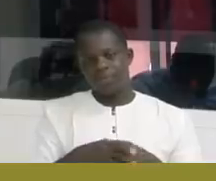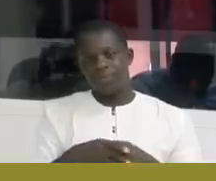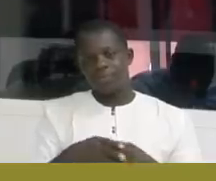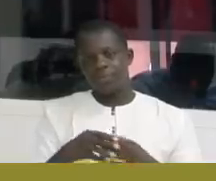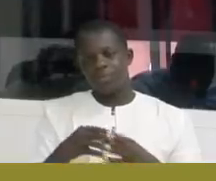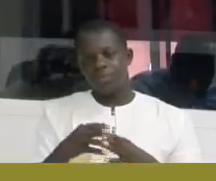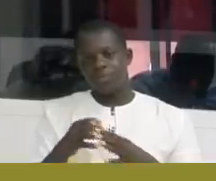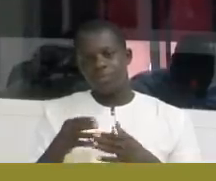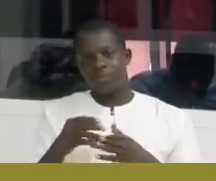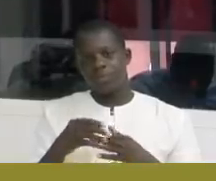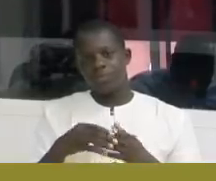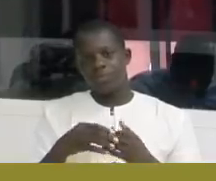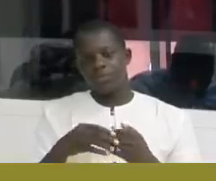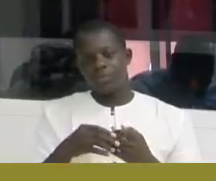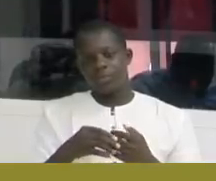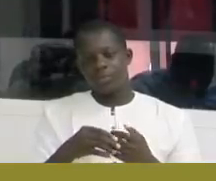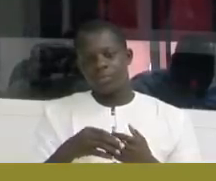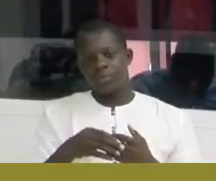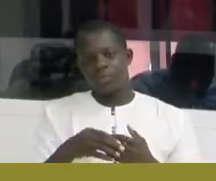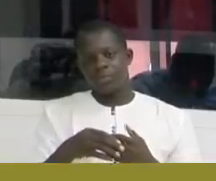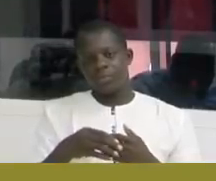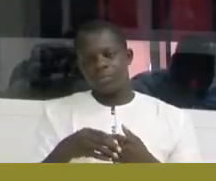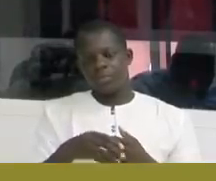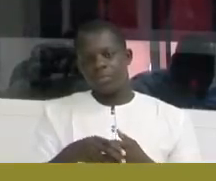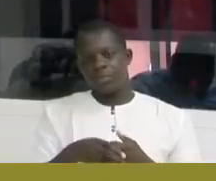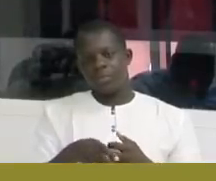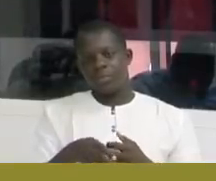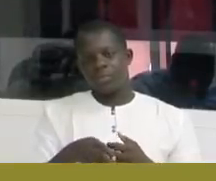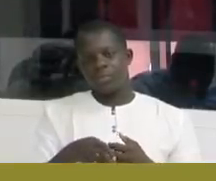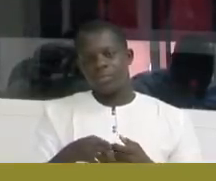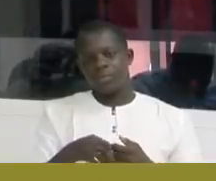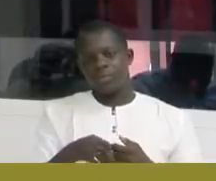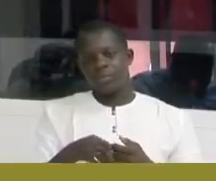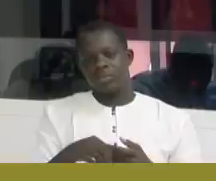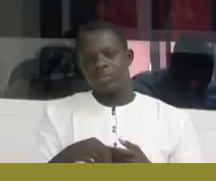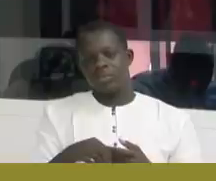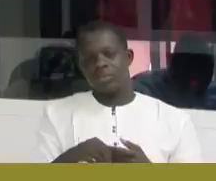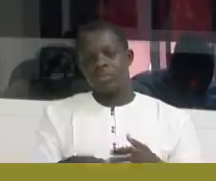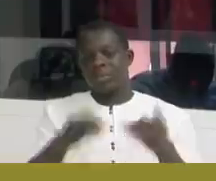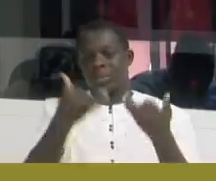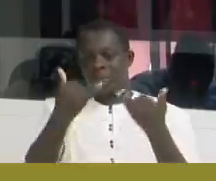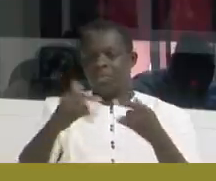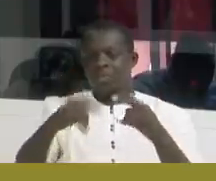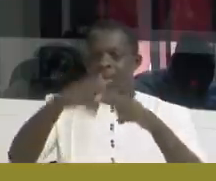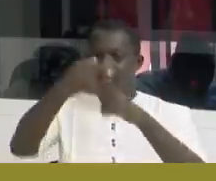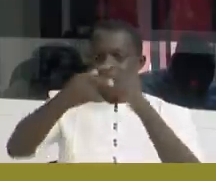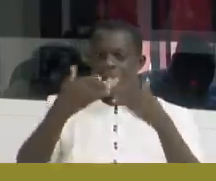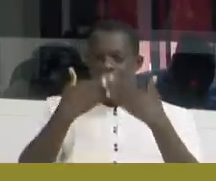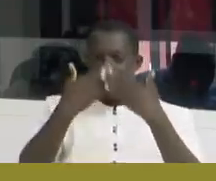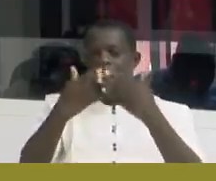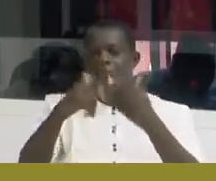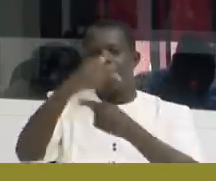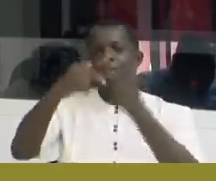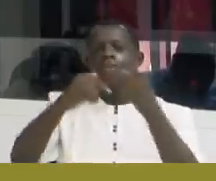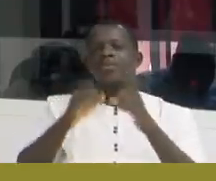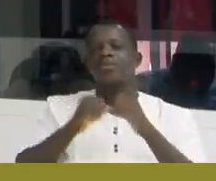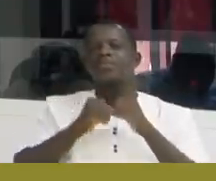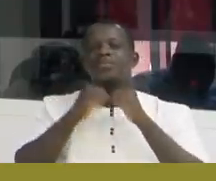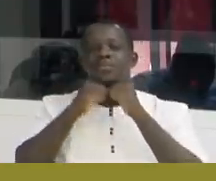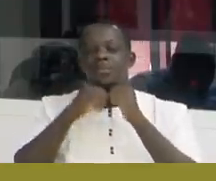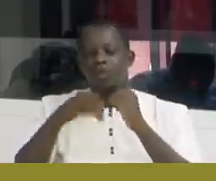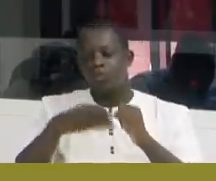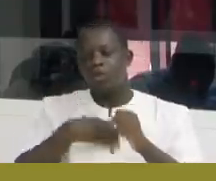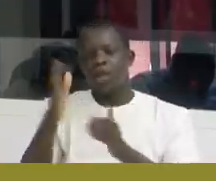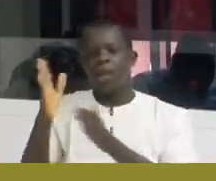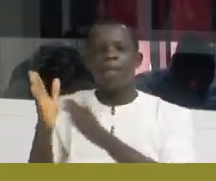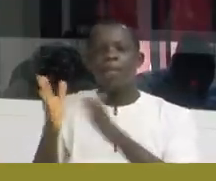sir. So, after he informed me about Sana intending to take the